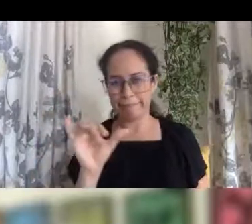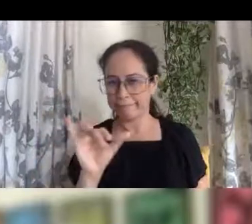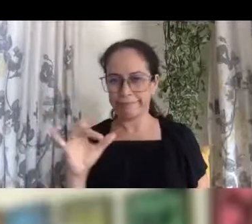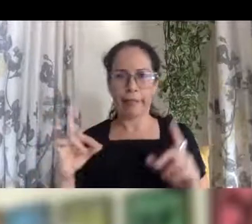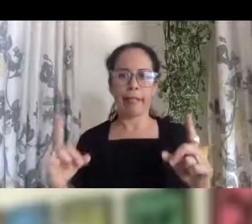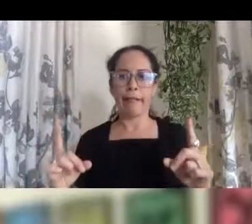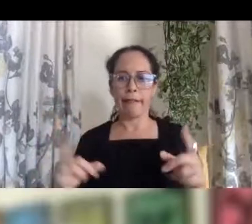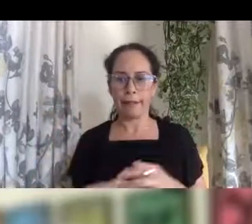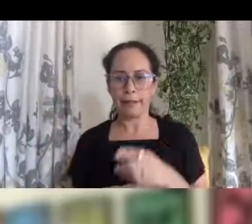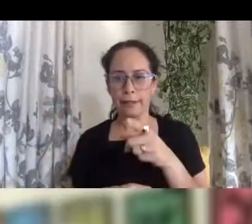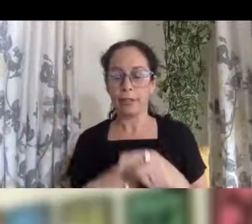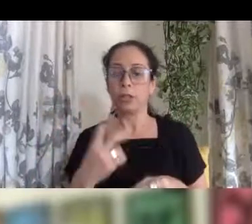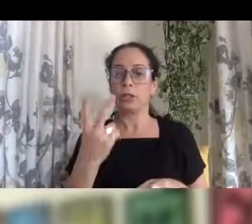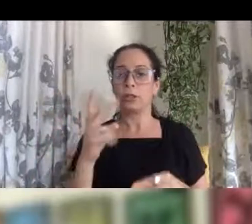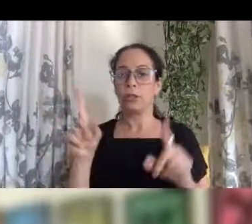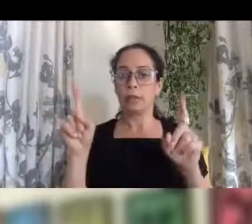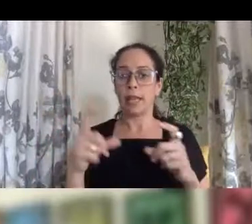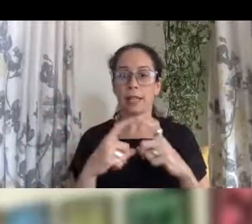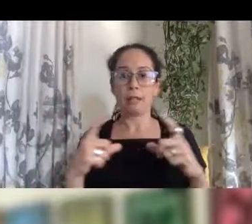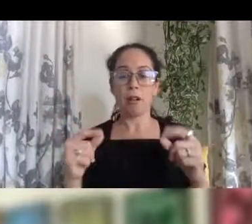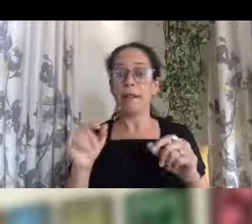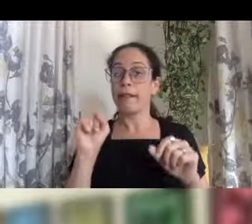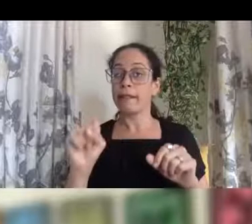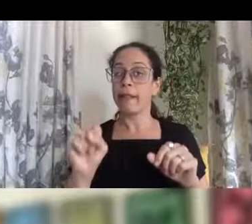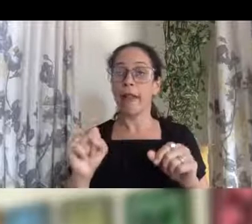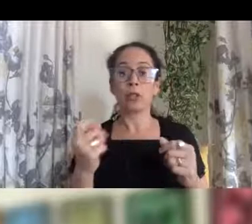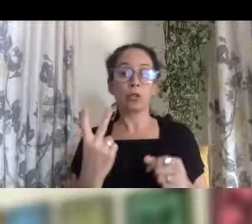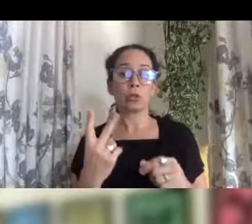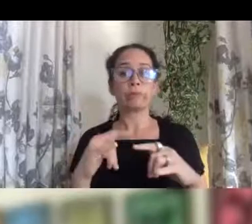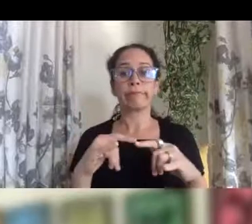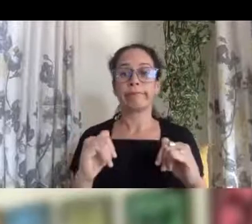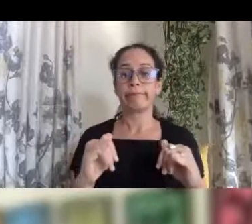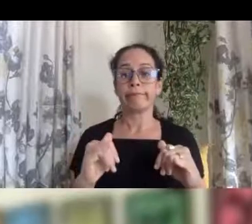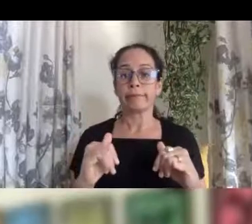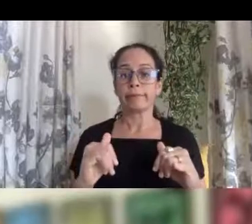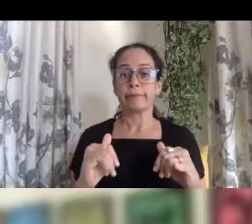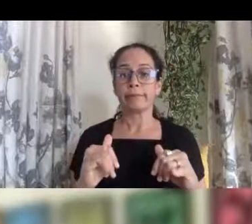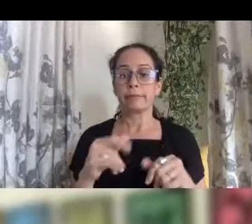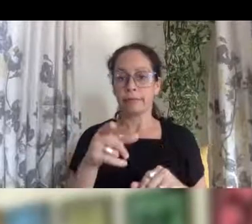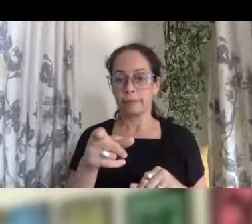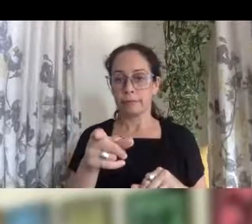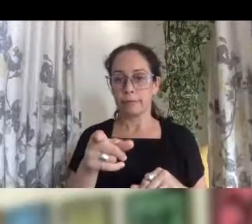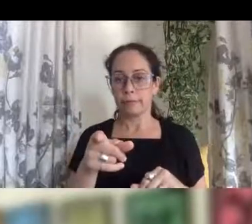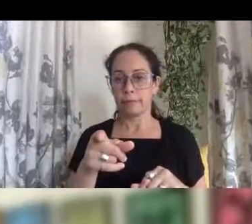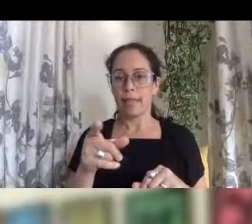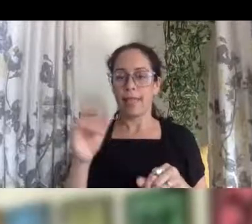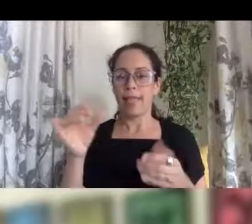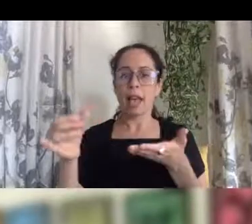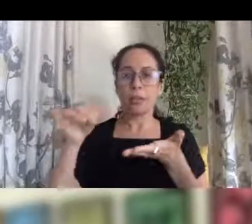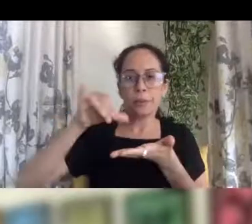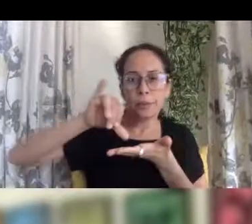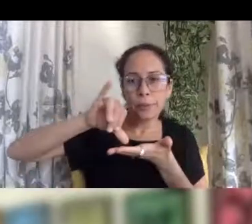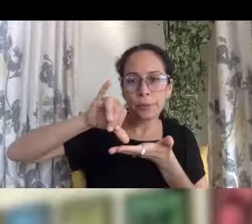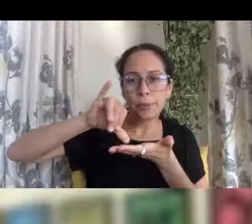two test cards. So you can run two tests. And then you just need a small solution to run the